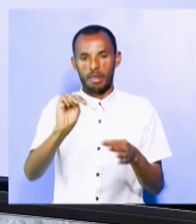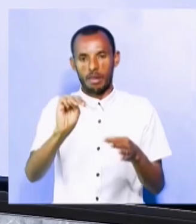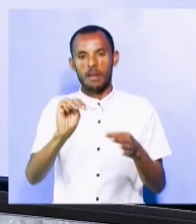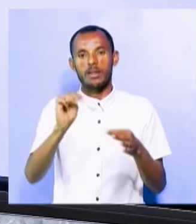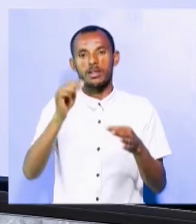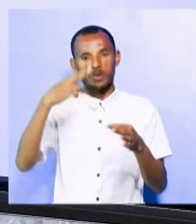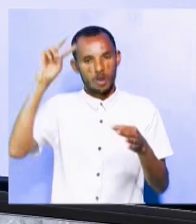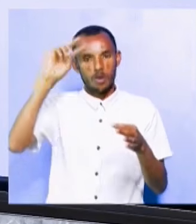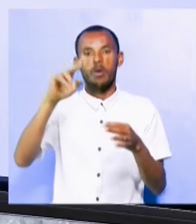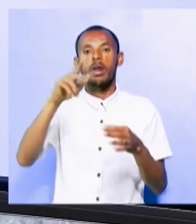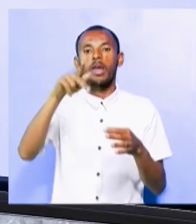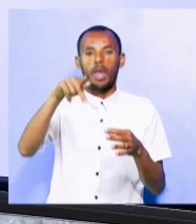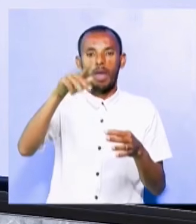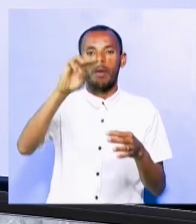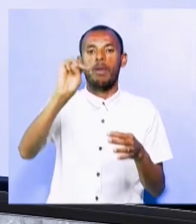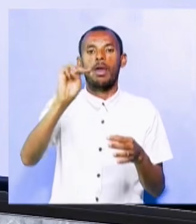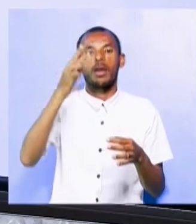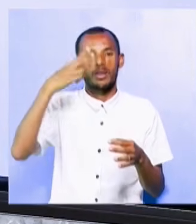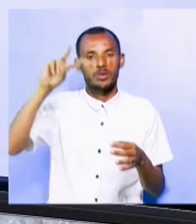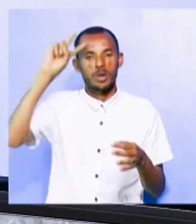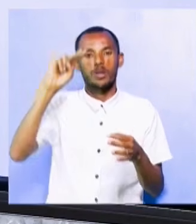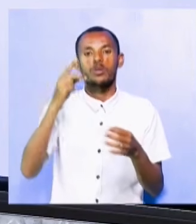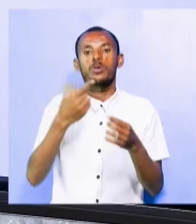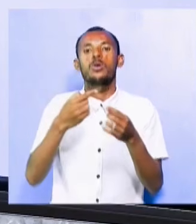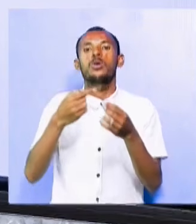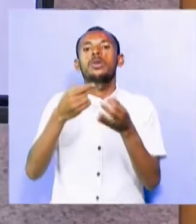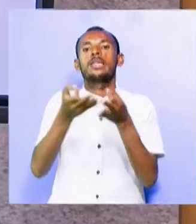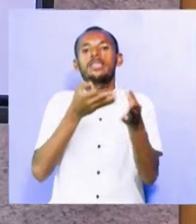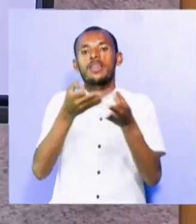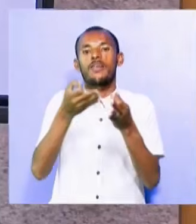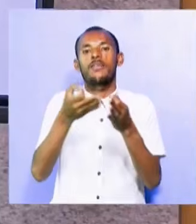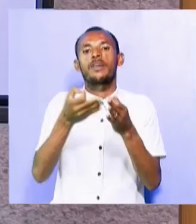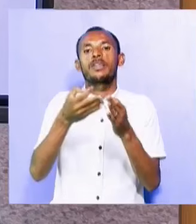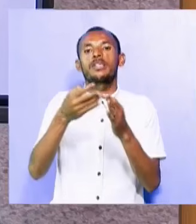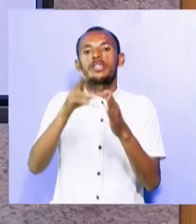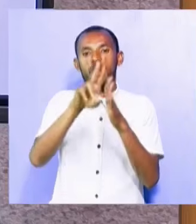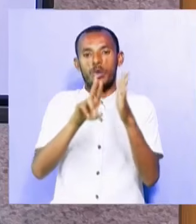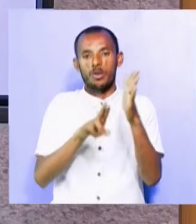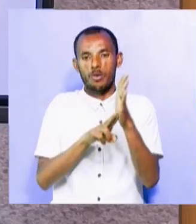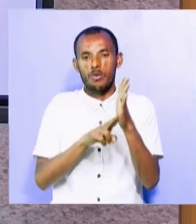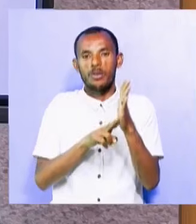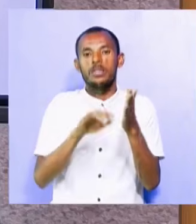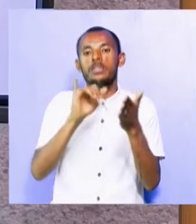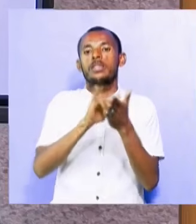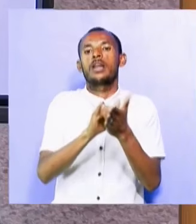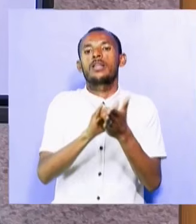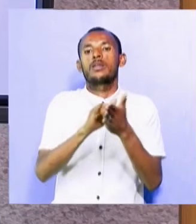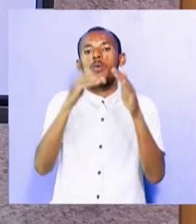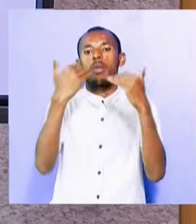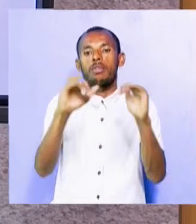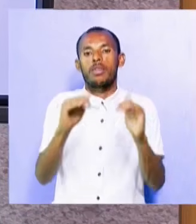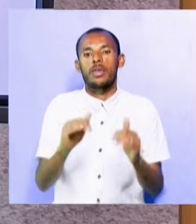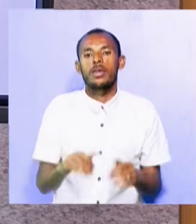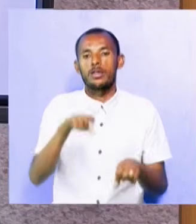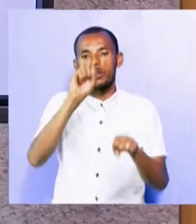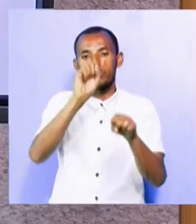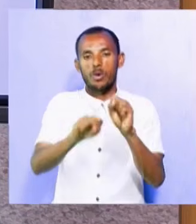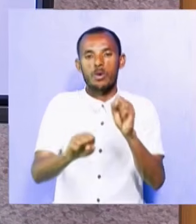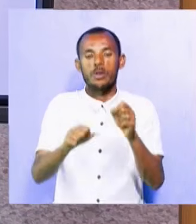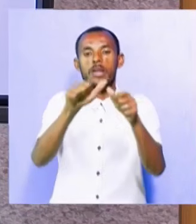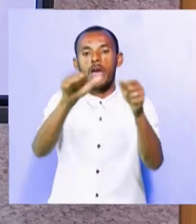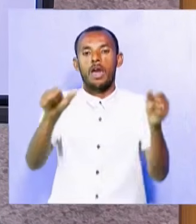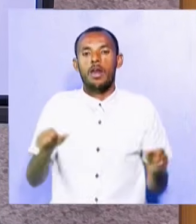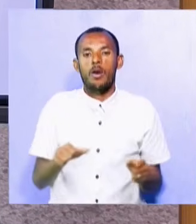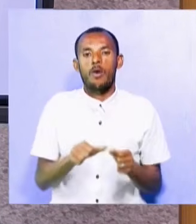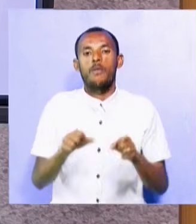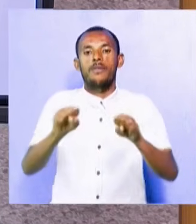square to describe the unit of that quantity. Okay, so the area of